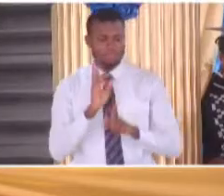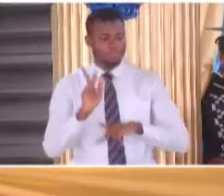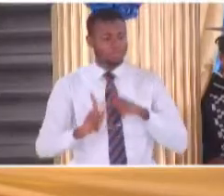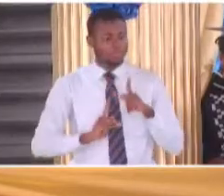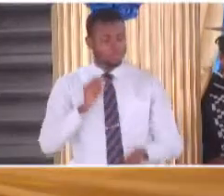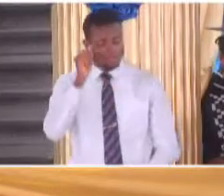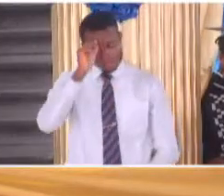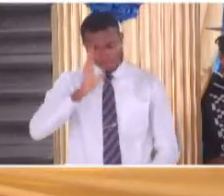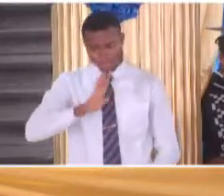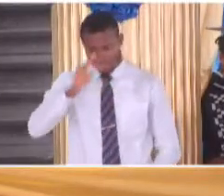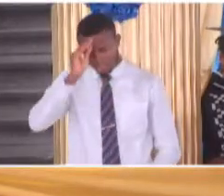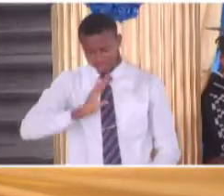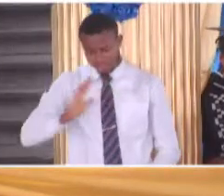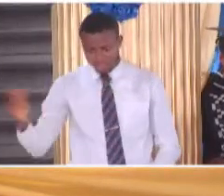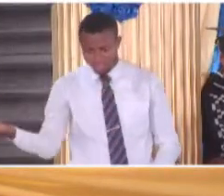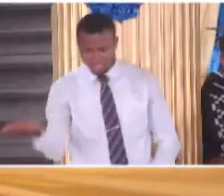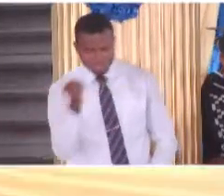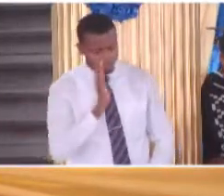ladies and gentlemen.